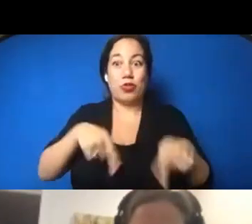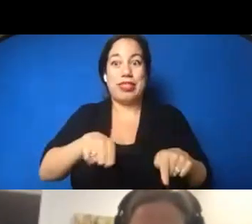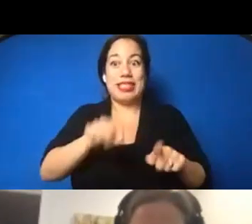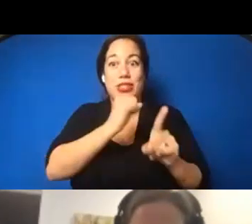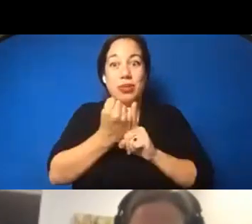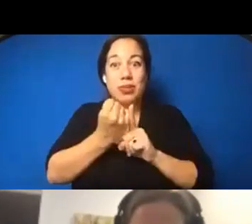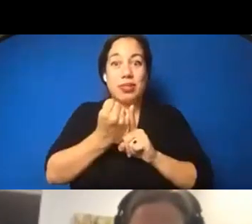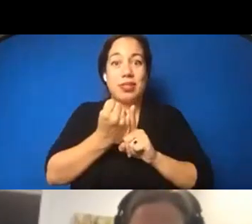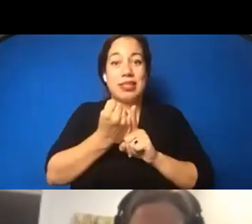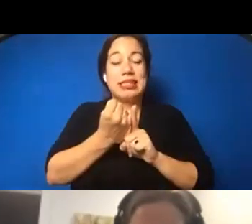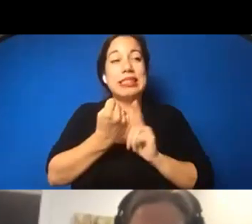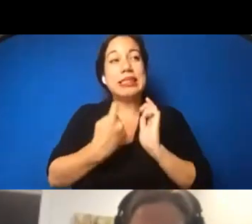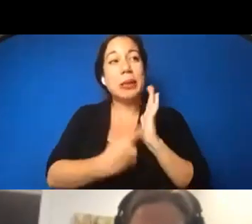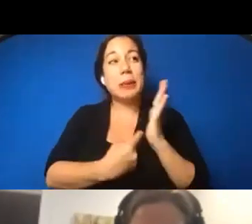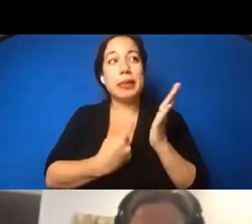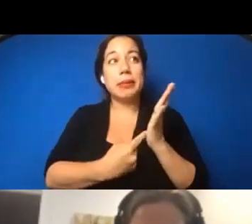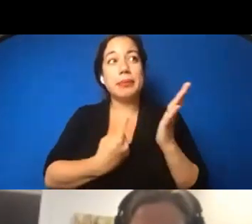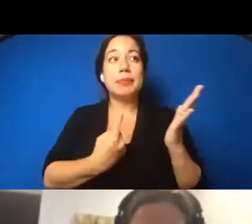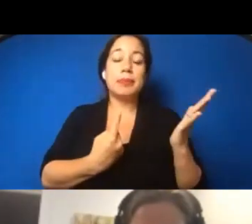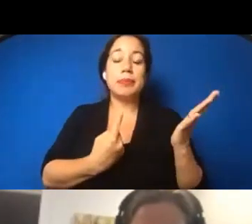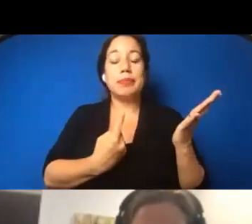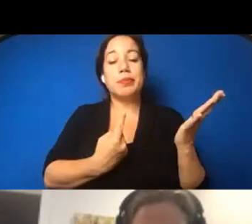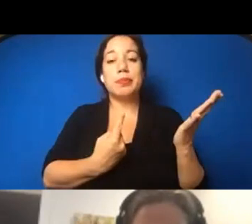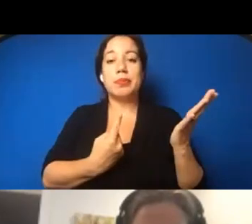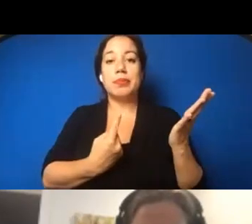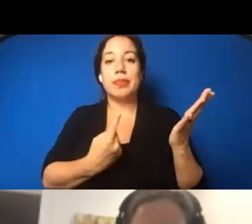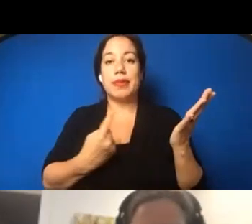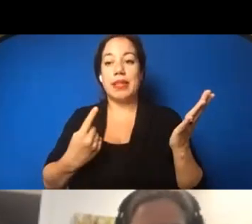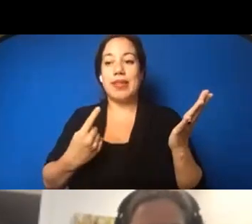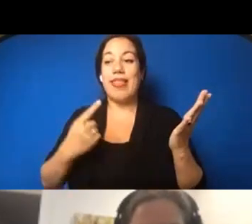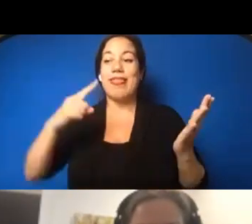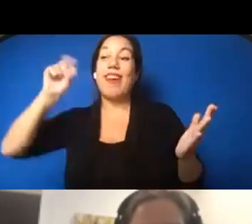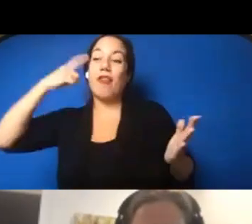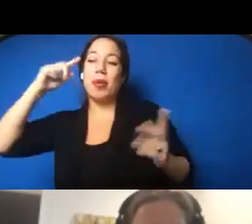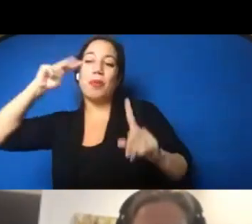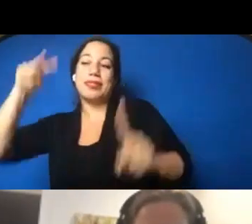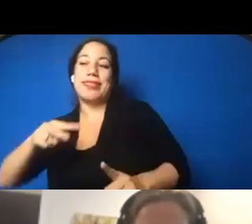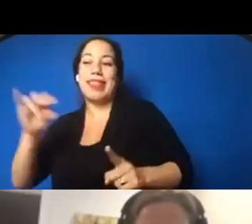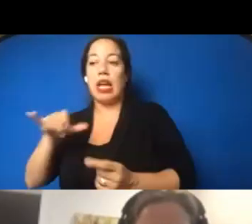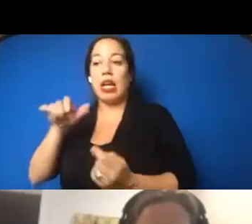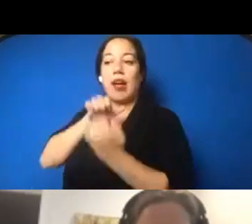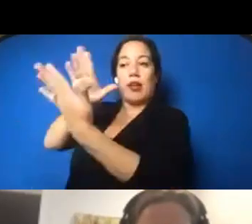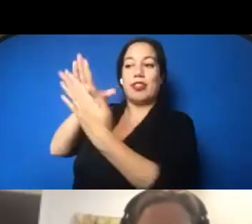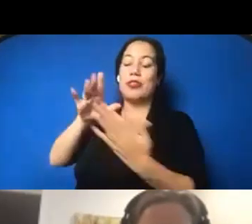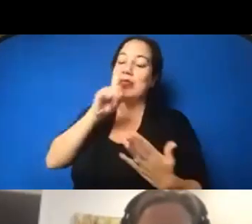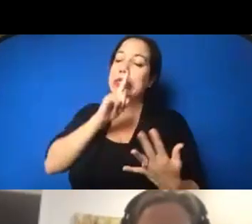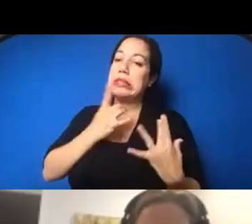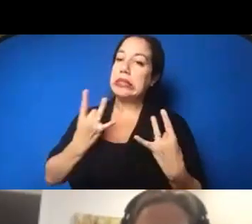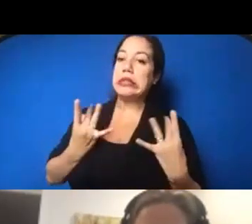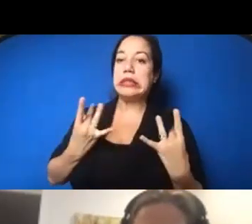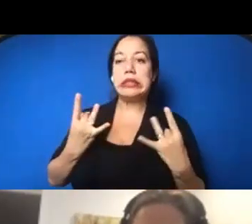sometimes is read as a confrontation to the government. So it's a very delicate and a